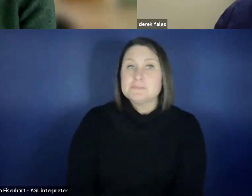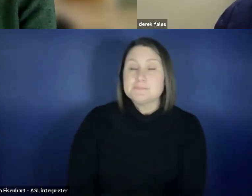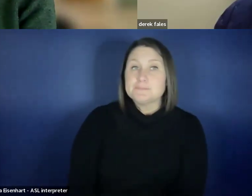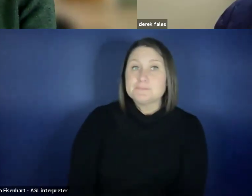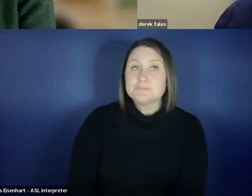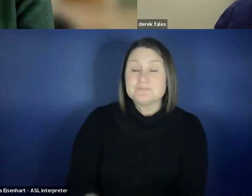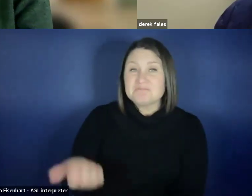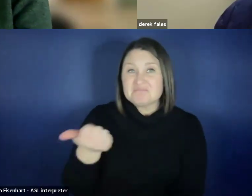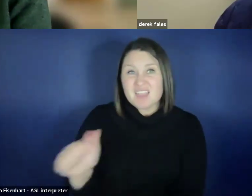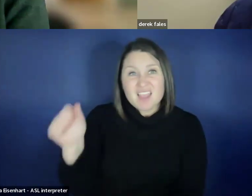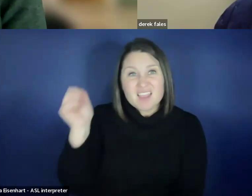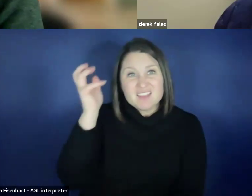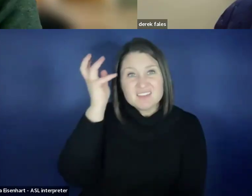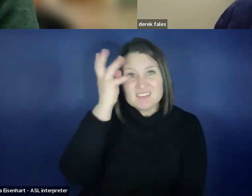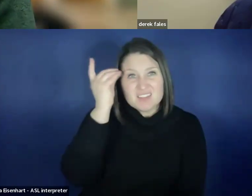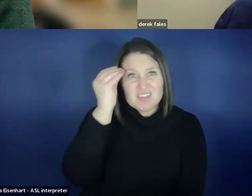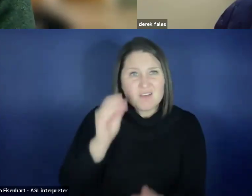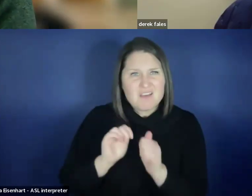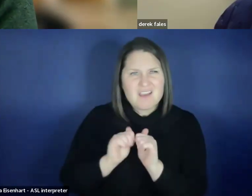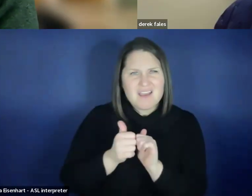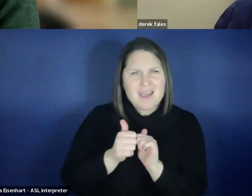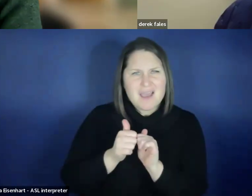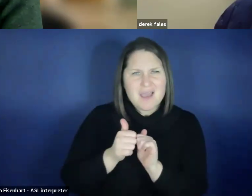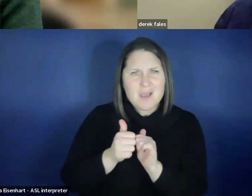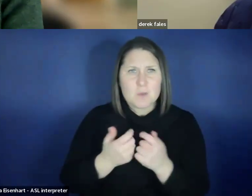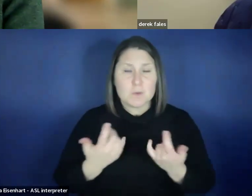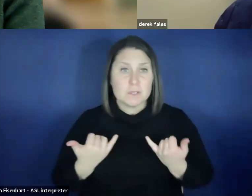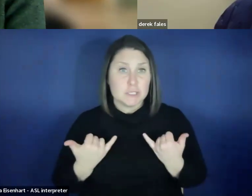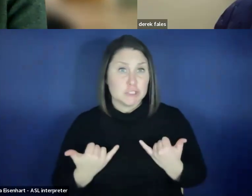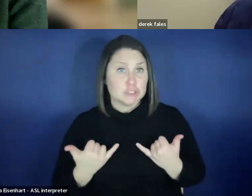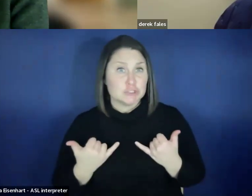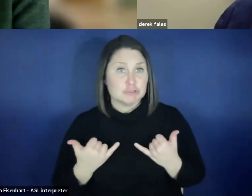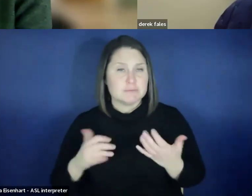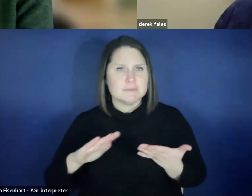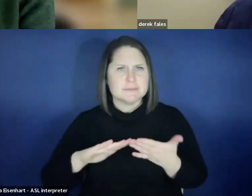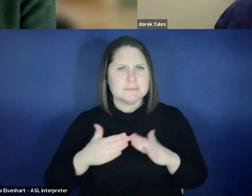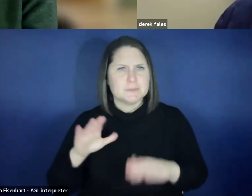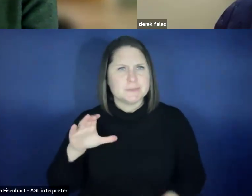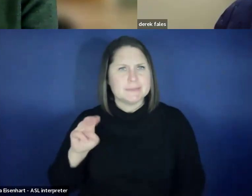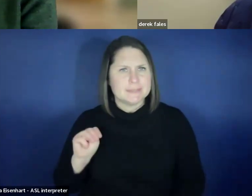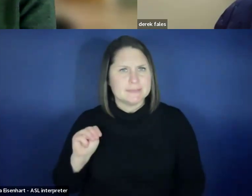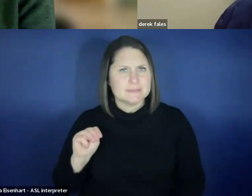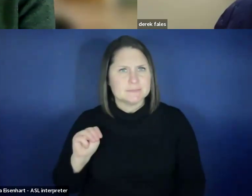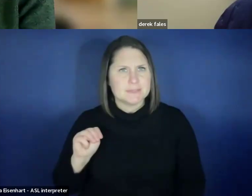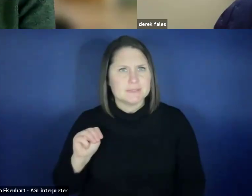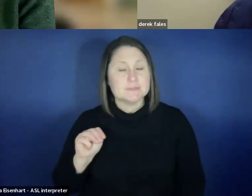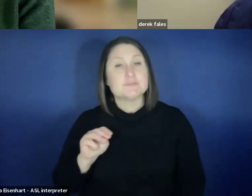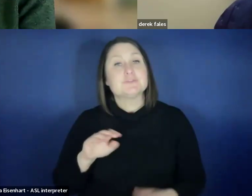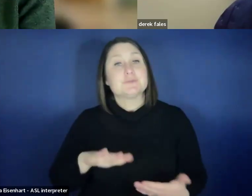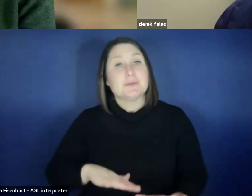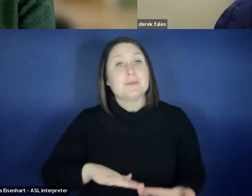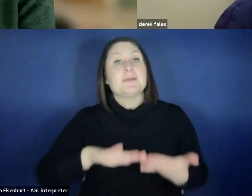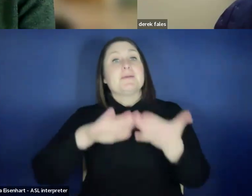Any thoughts on how the transition would work with current community case managers moving to community